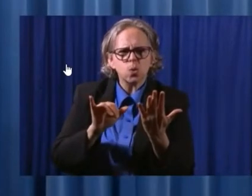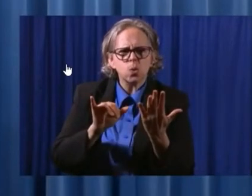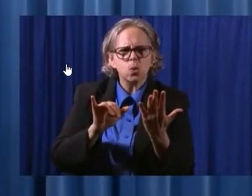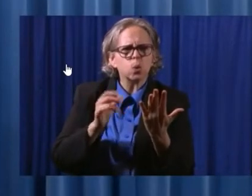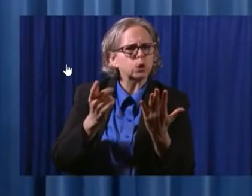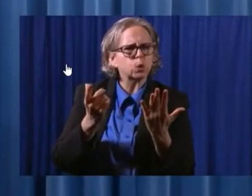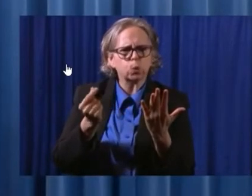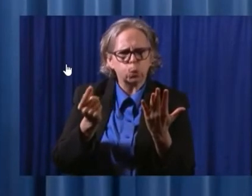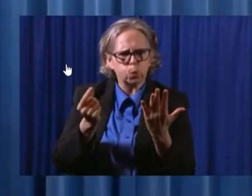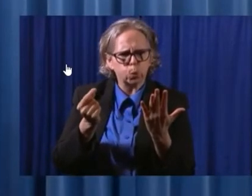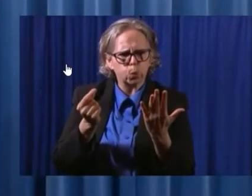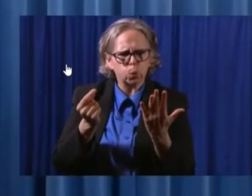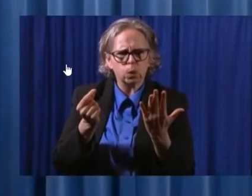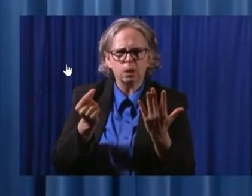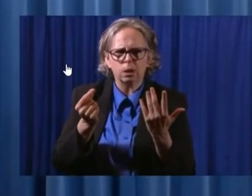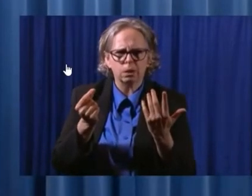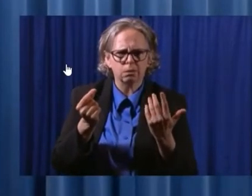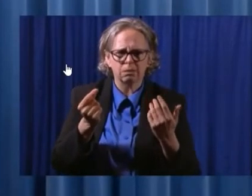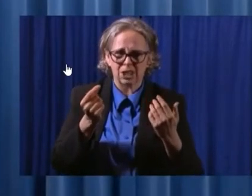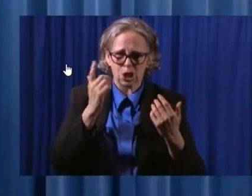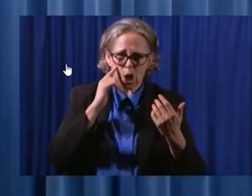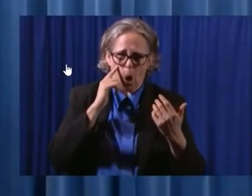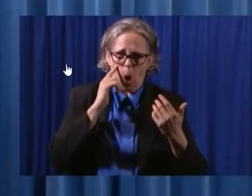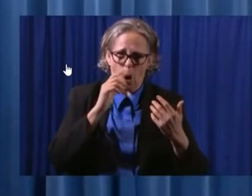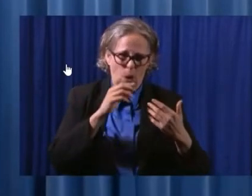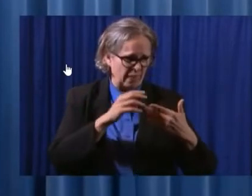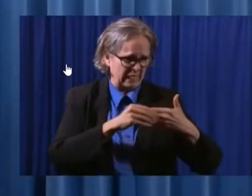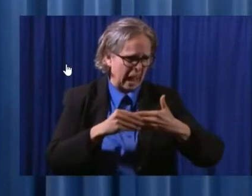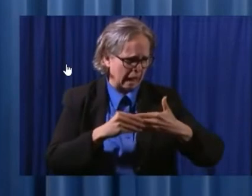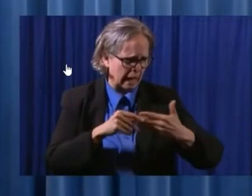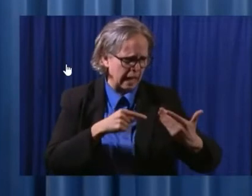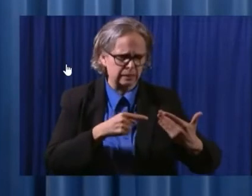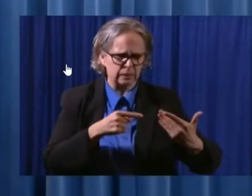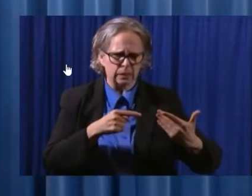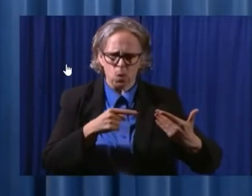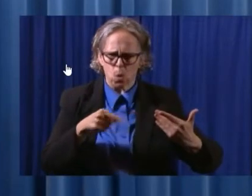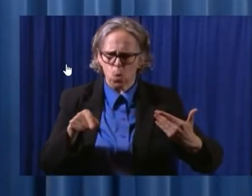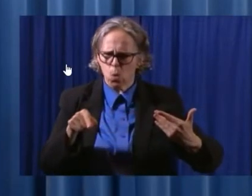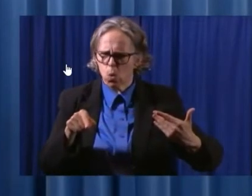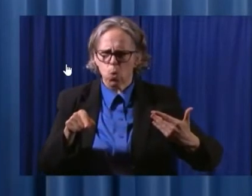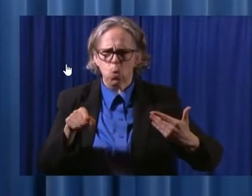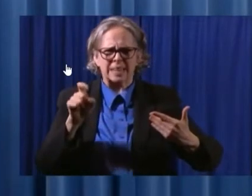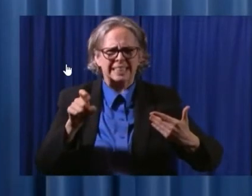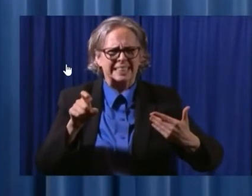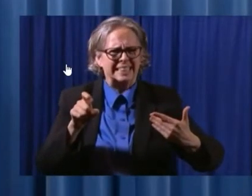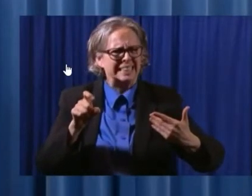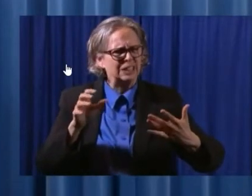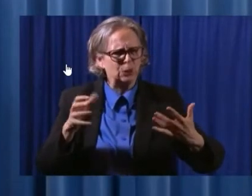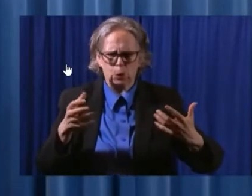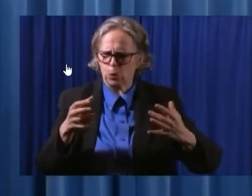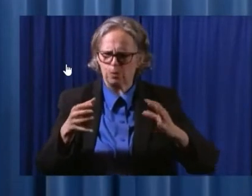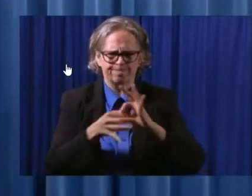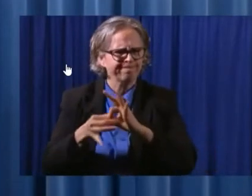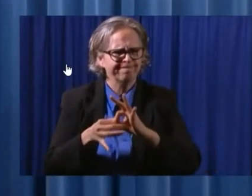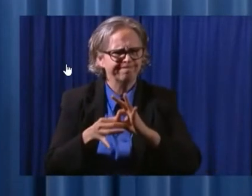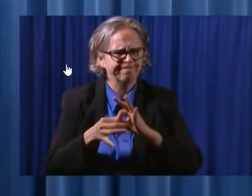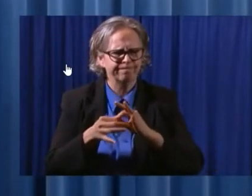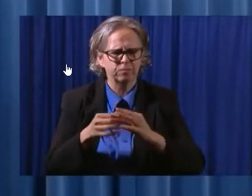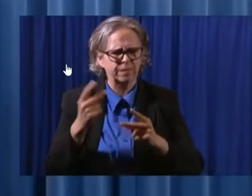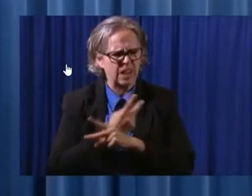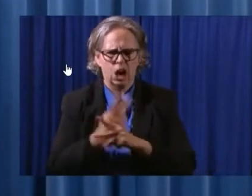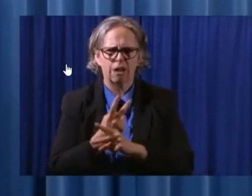combat flare-ups as they occur in different parts of the state. One of the messages that I have heard from members of the General Assembly and